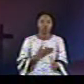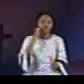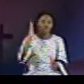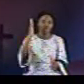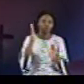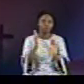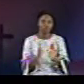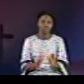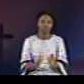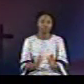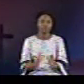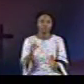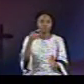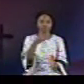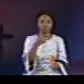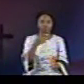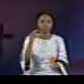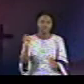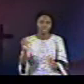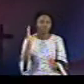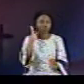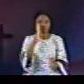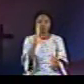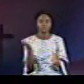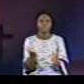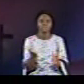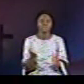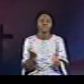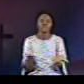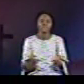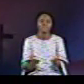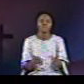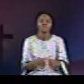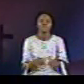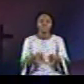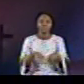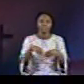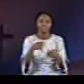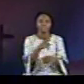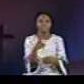this outpouring of the key of success.